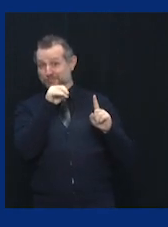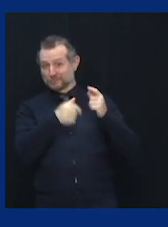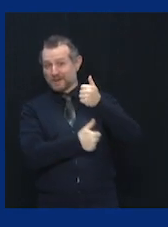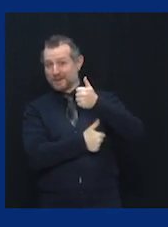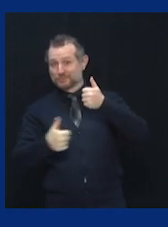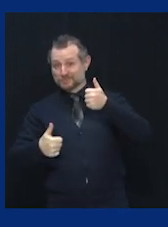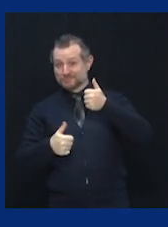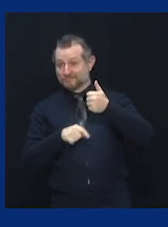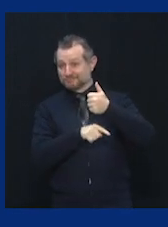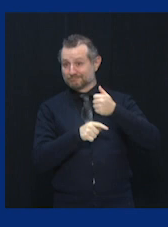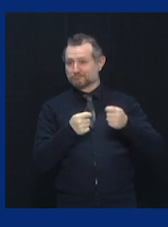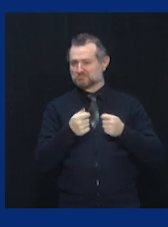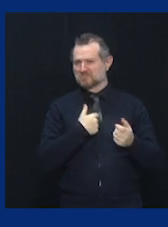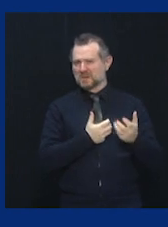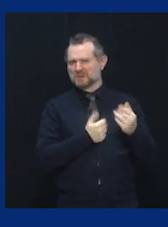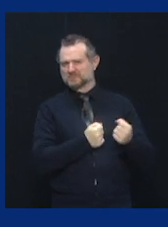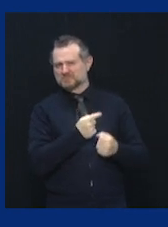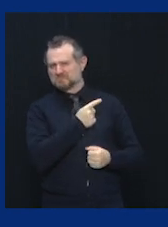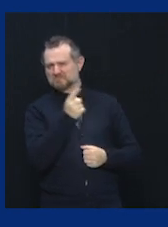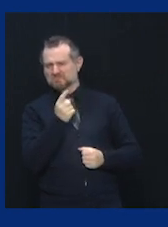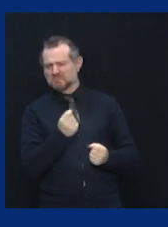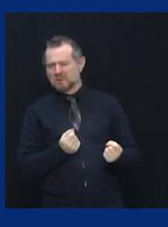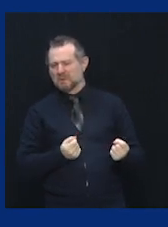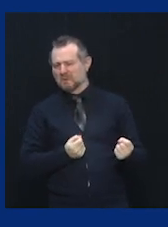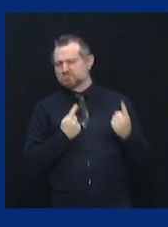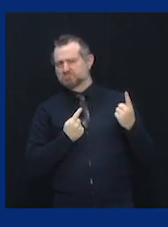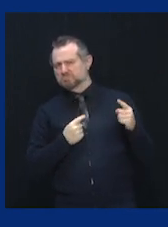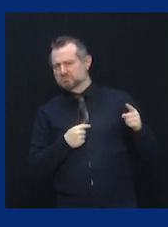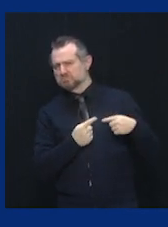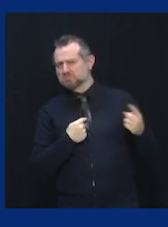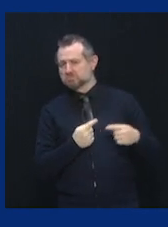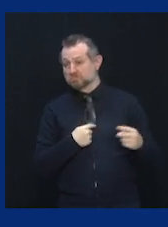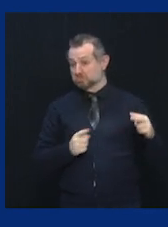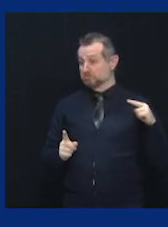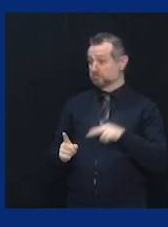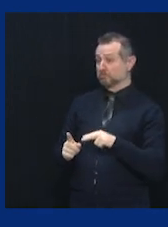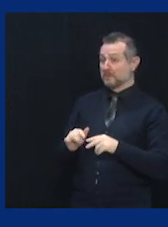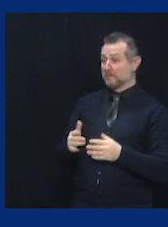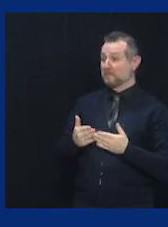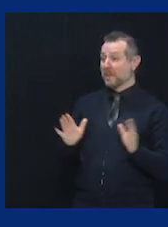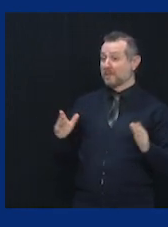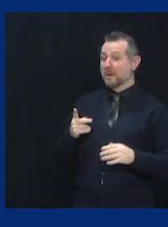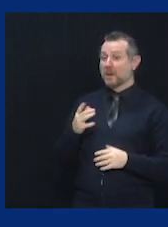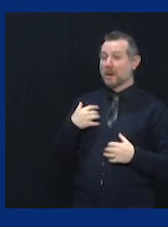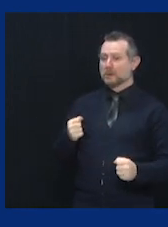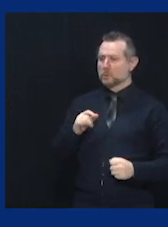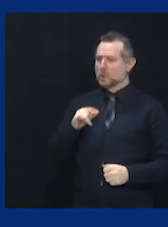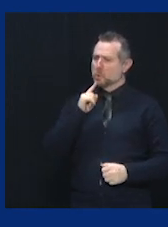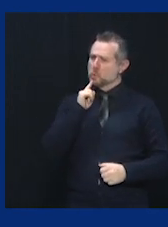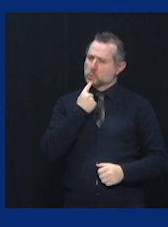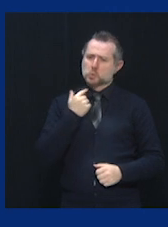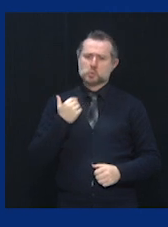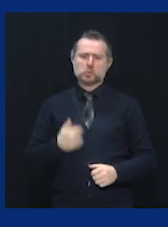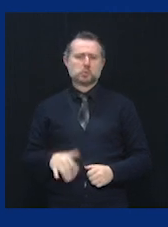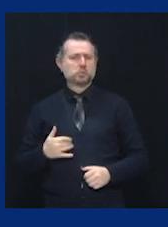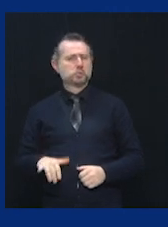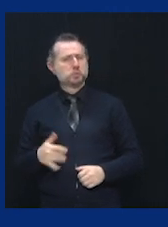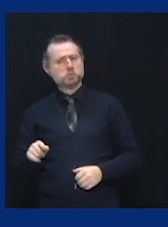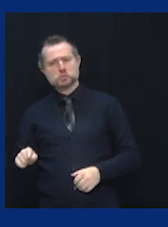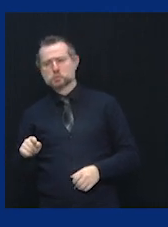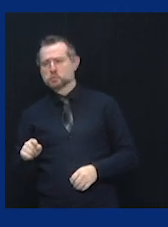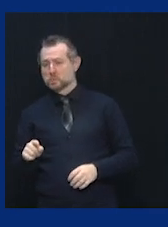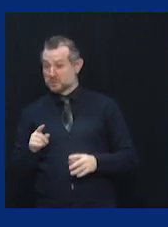it. And I believe they take public health seriously. And just in the past few days, you've seen a big